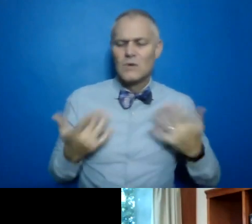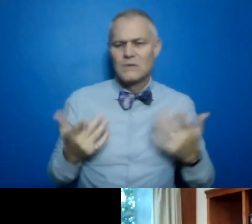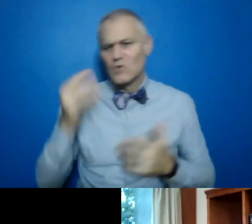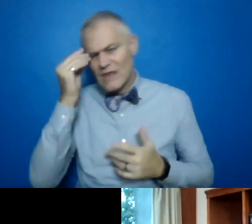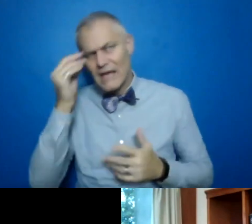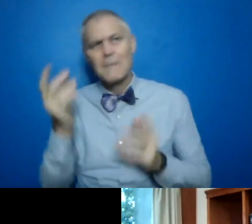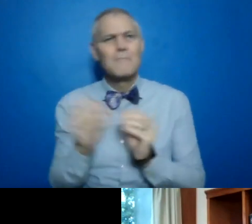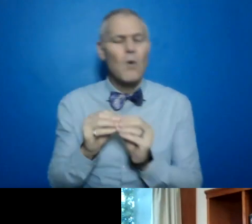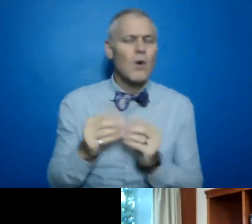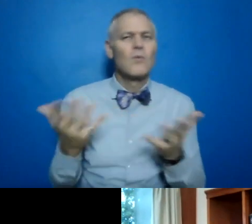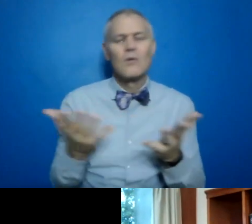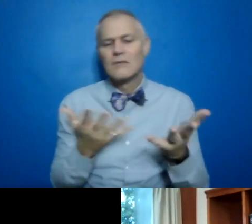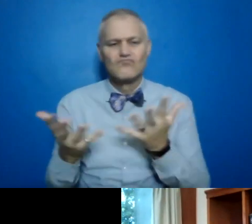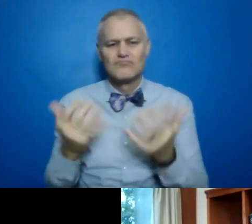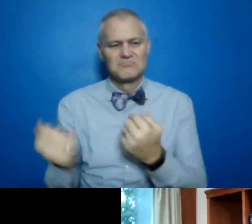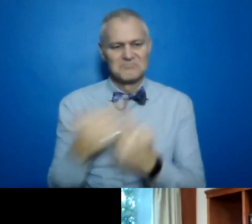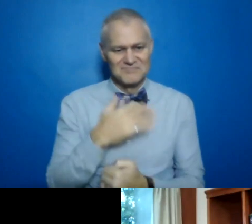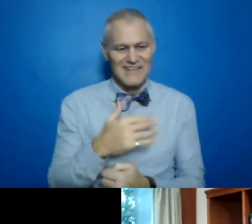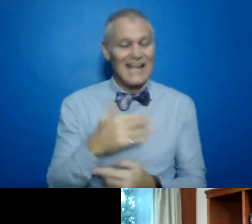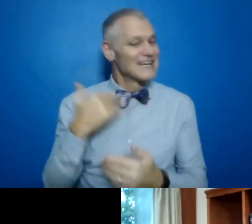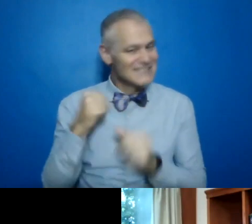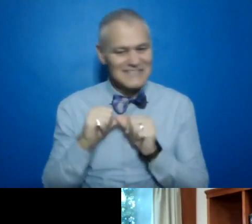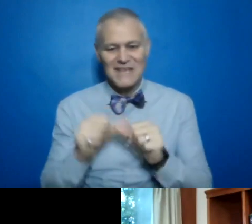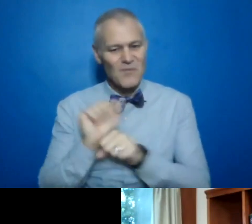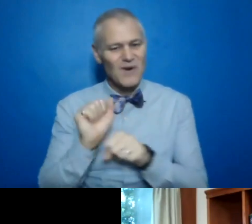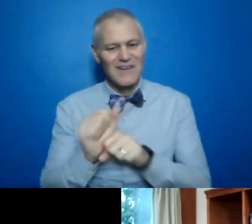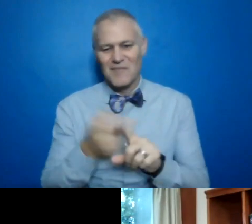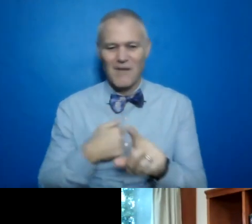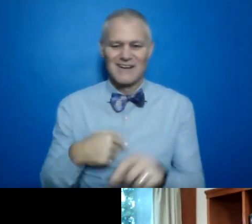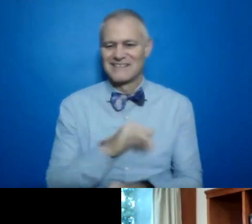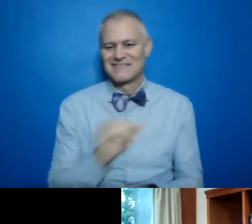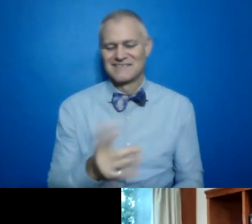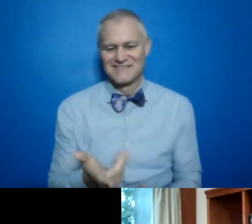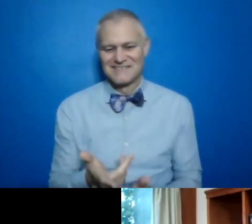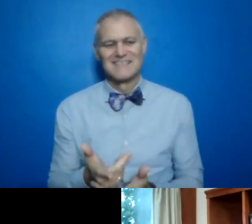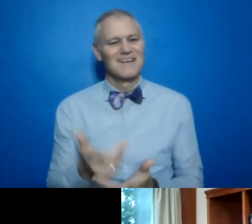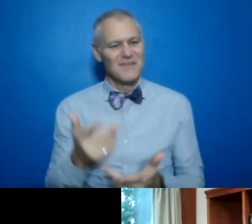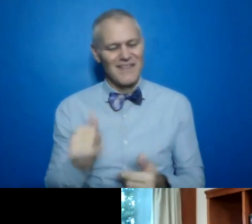of, and we will keep on working from our end too. So with that, I'm going